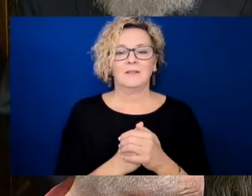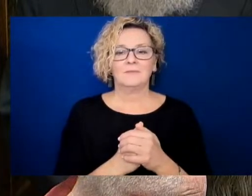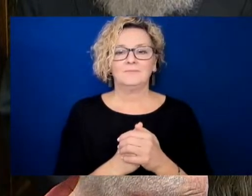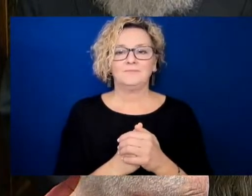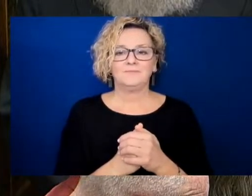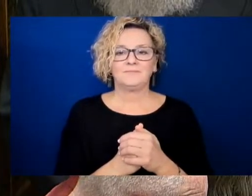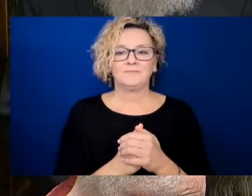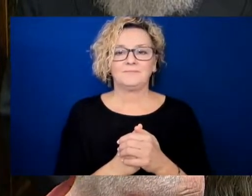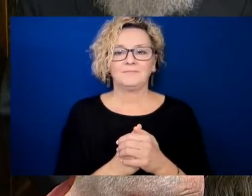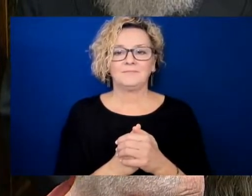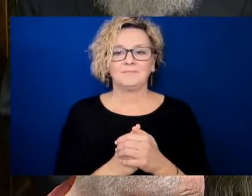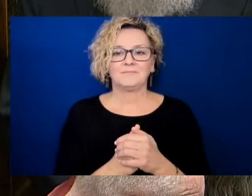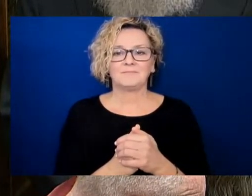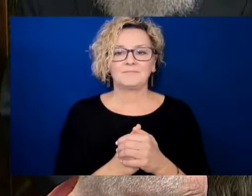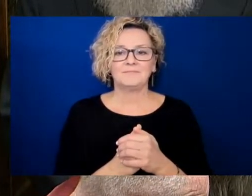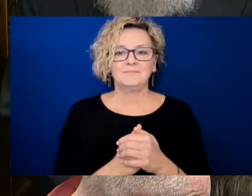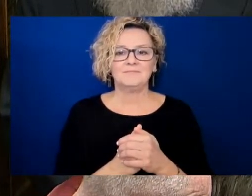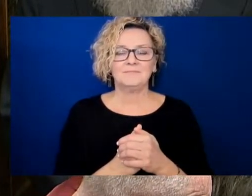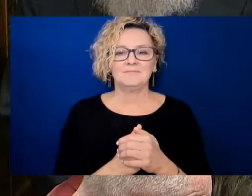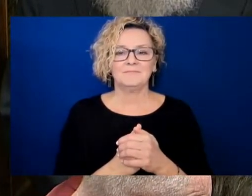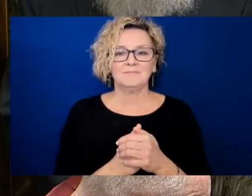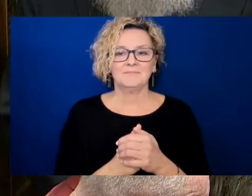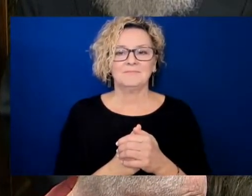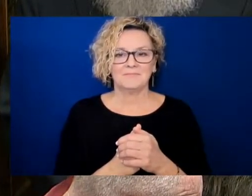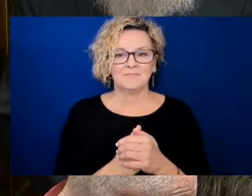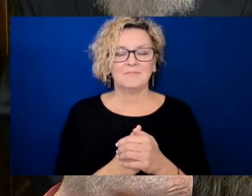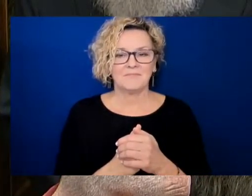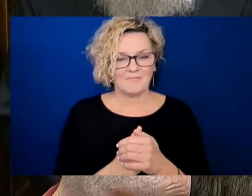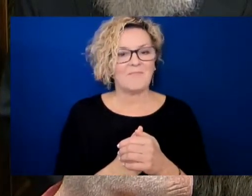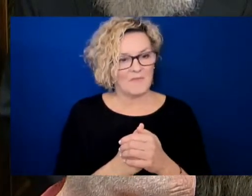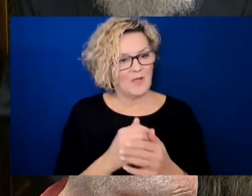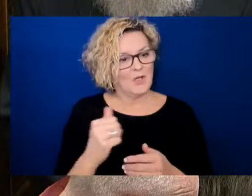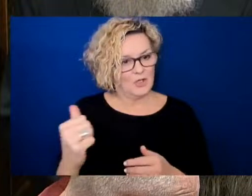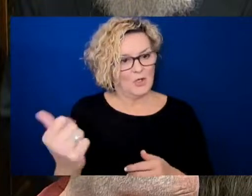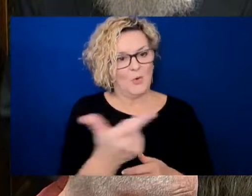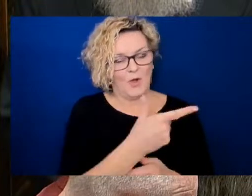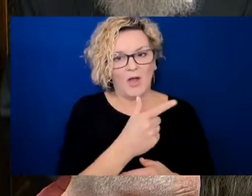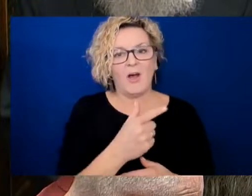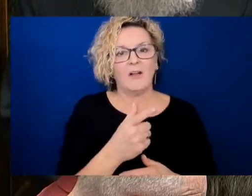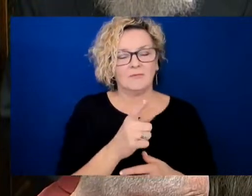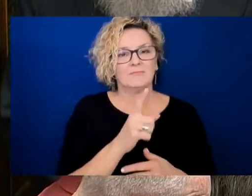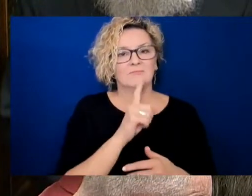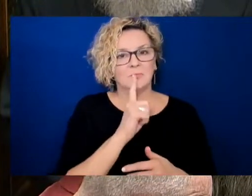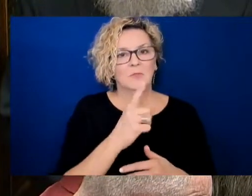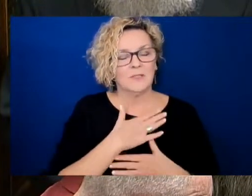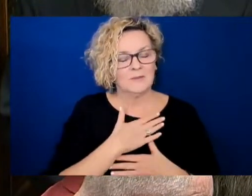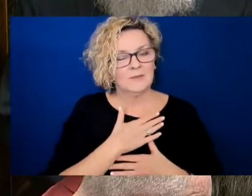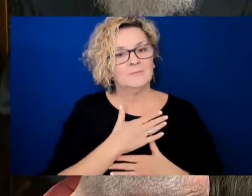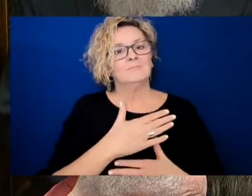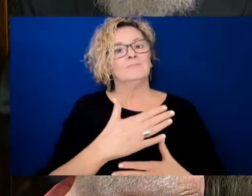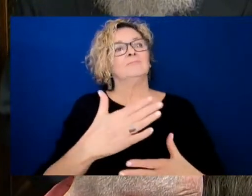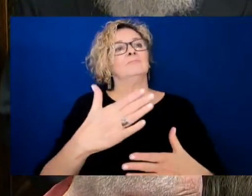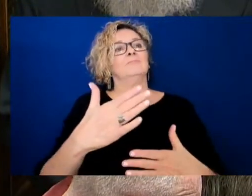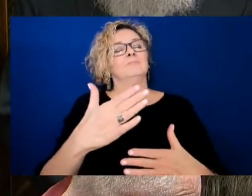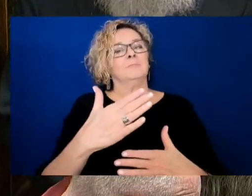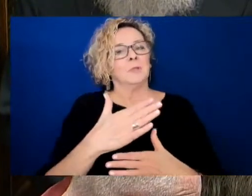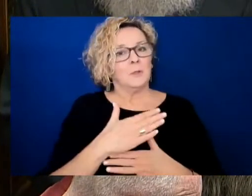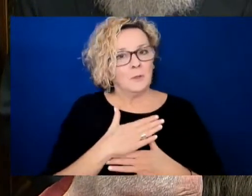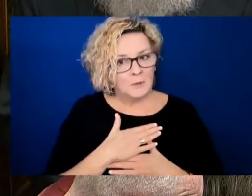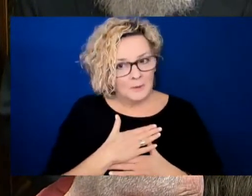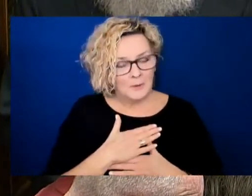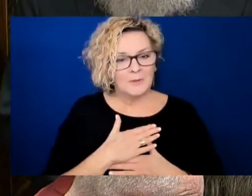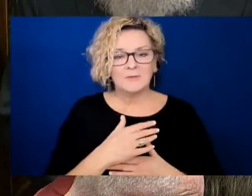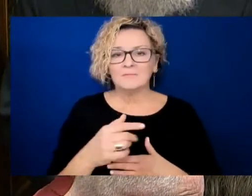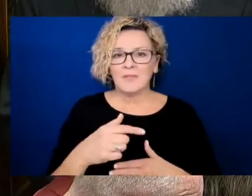like a real big breath that you guys are all taking. And I lift my hands up to you today,